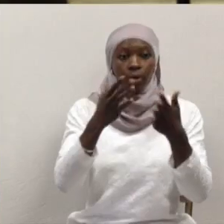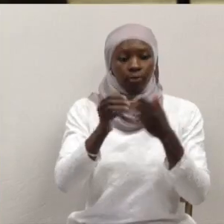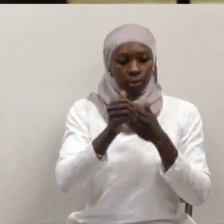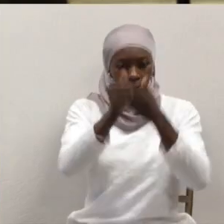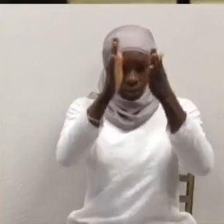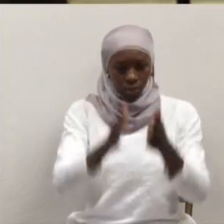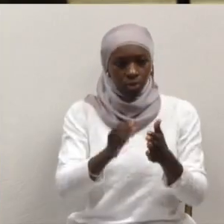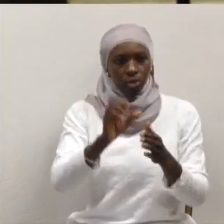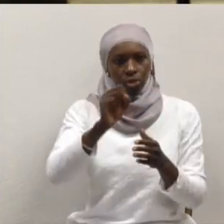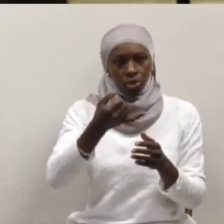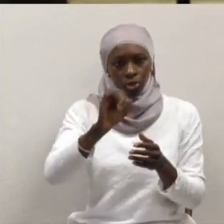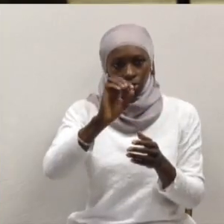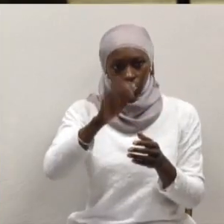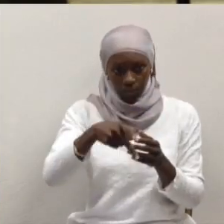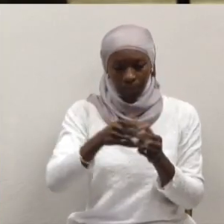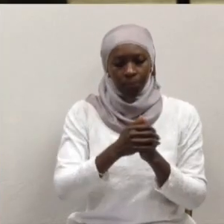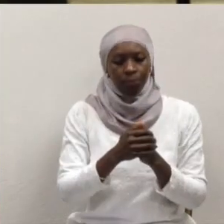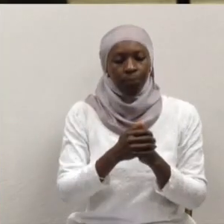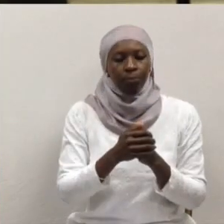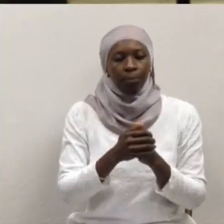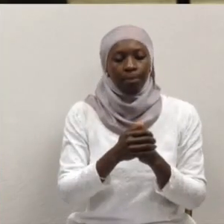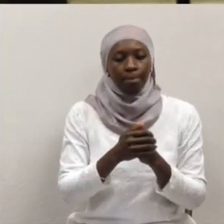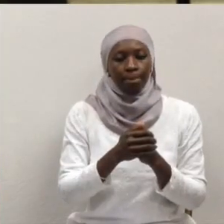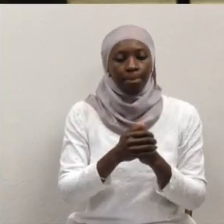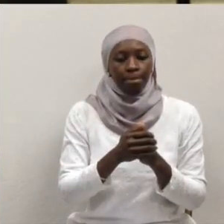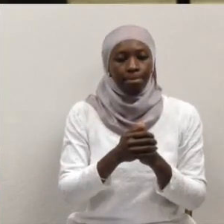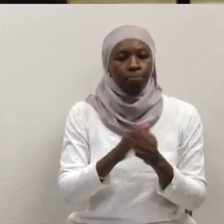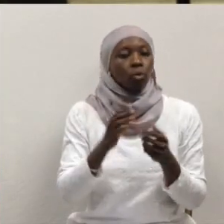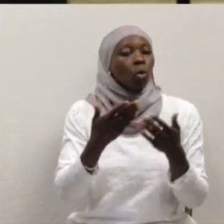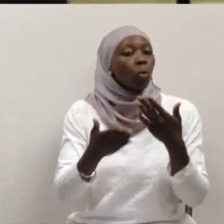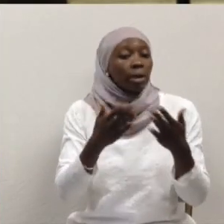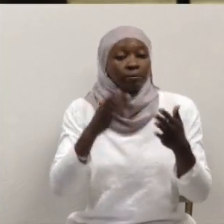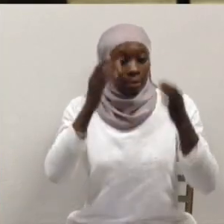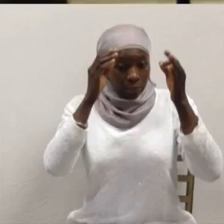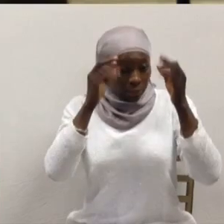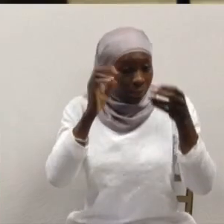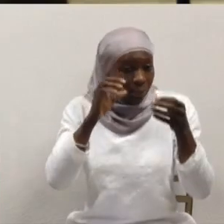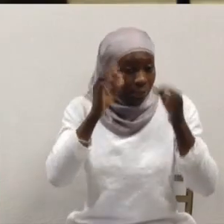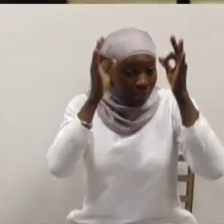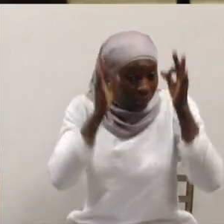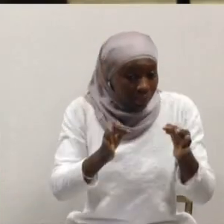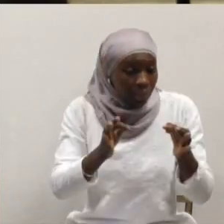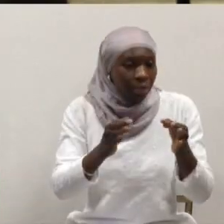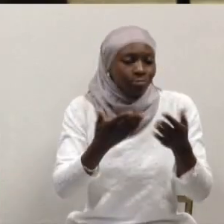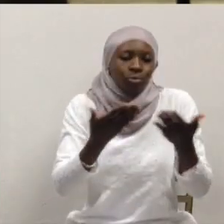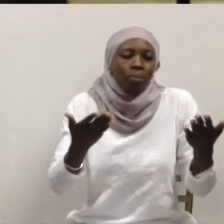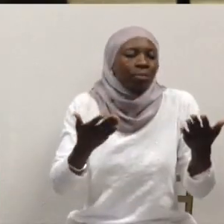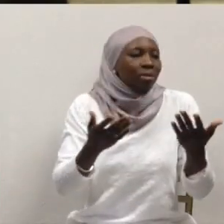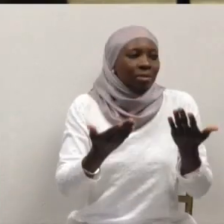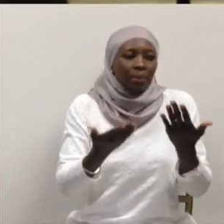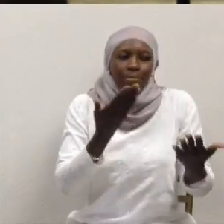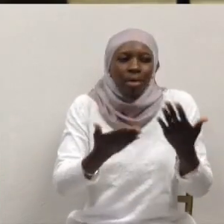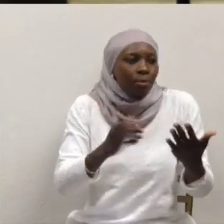if he decides something that is not very tasteful in your mouth, or not very convenient or comfortable to your